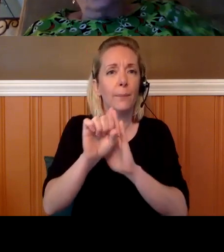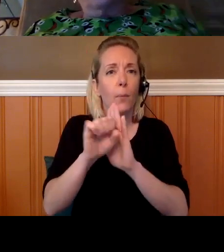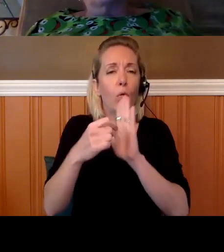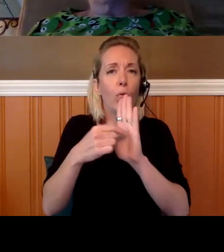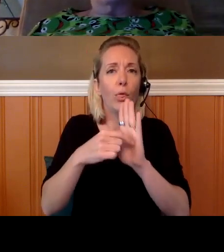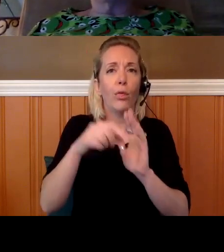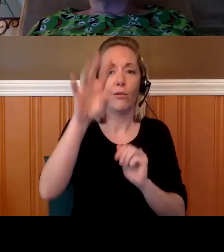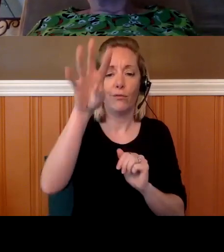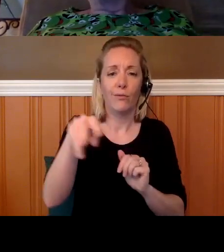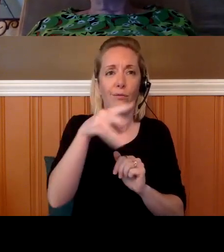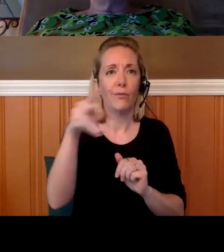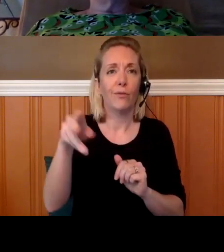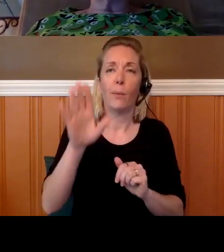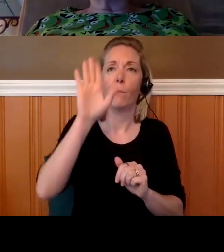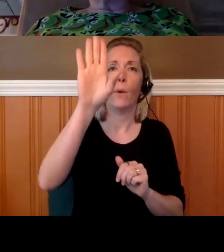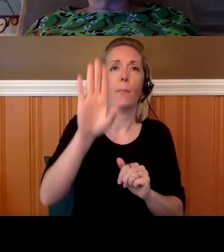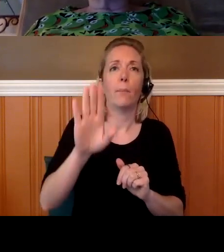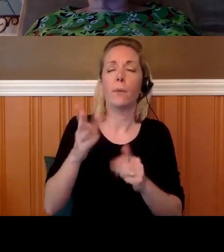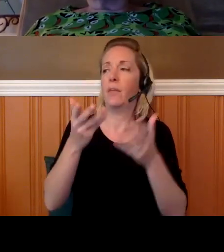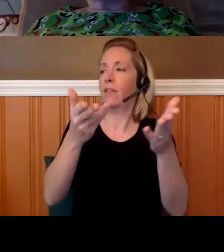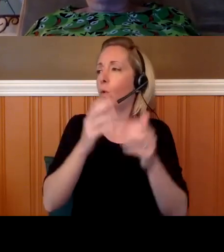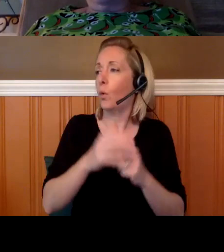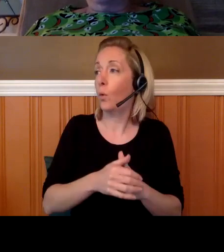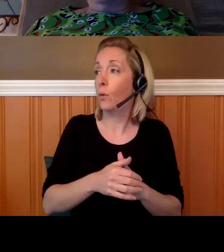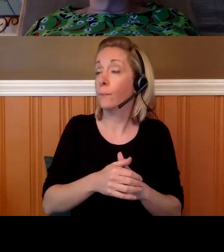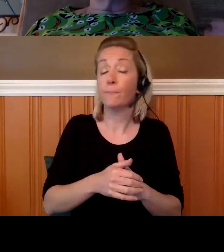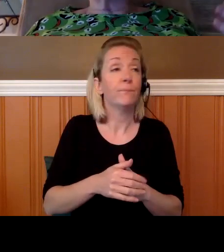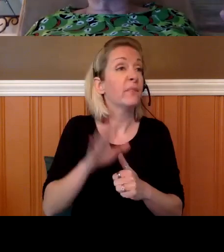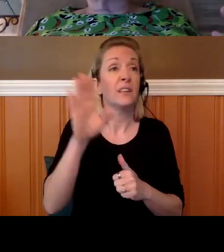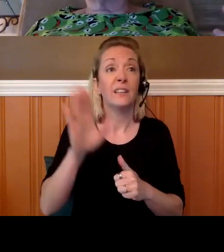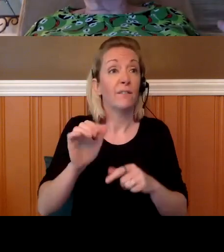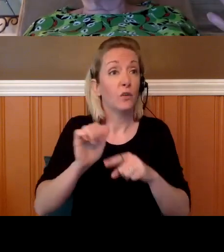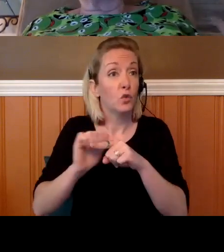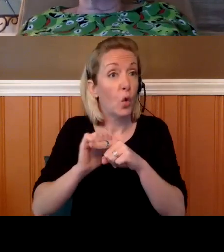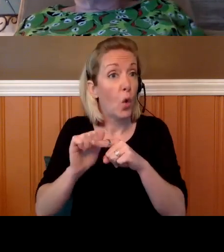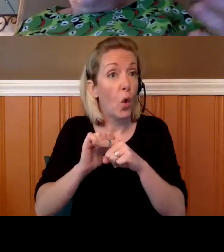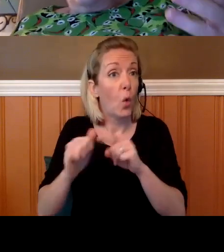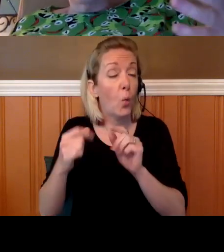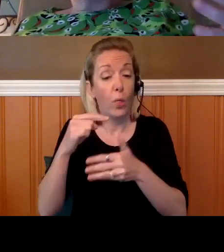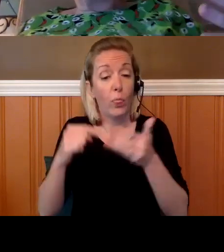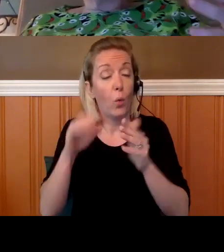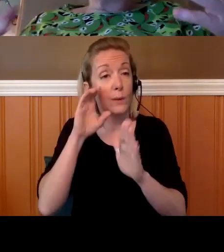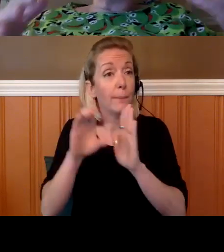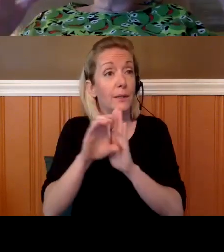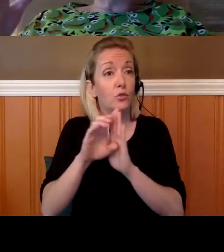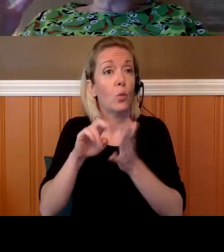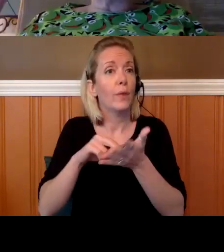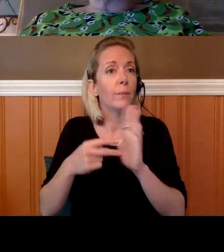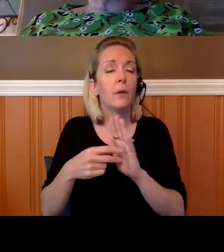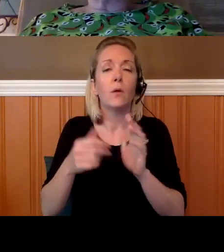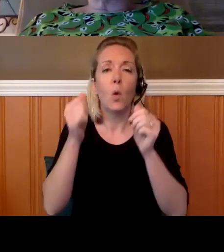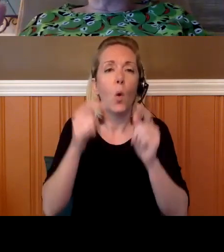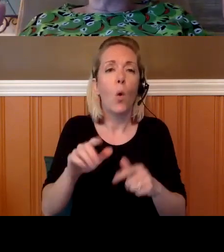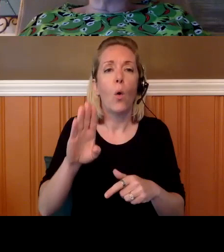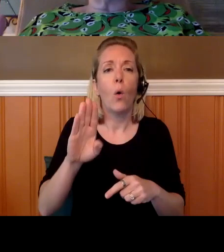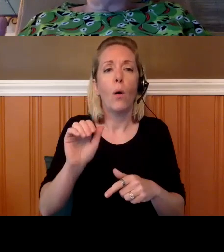was that taught to her. Never was that up close to her. Never were any of those. I mean, they were all board maker symbols.